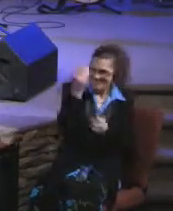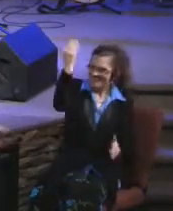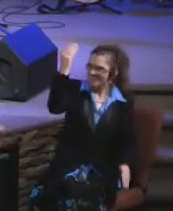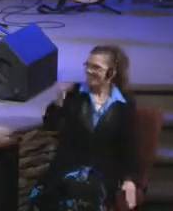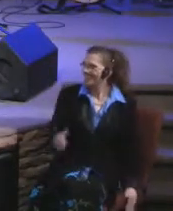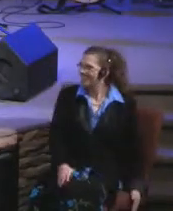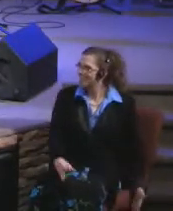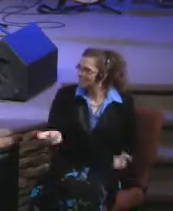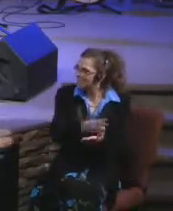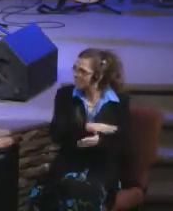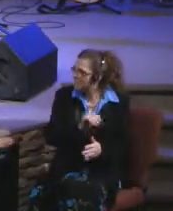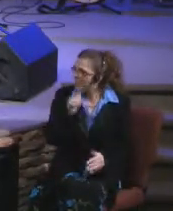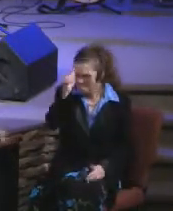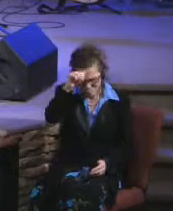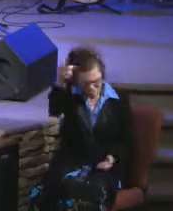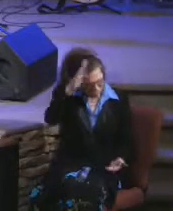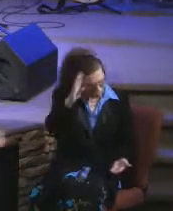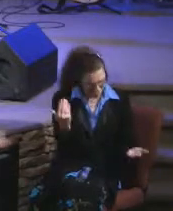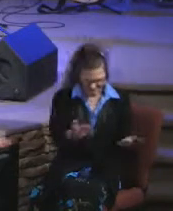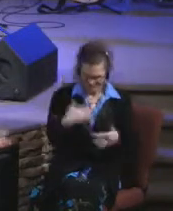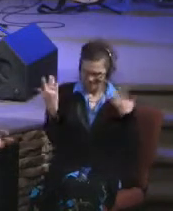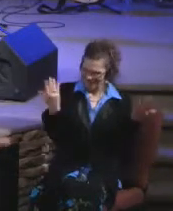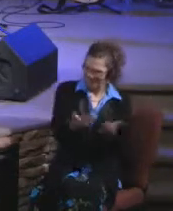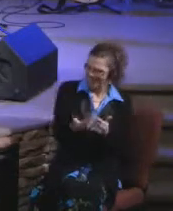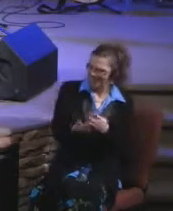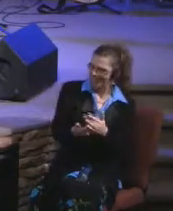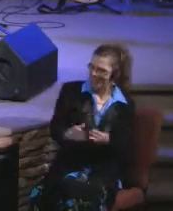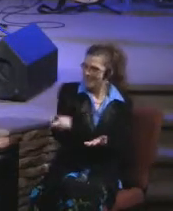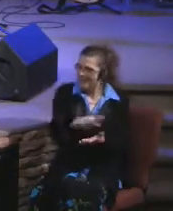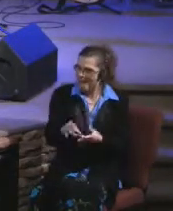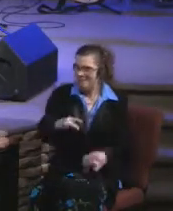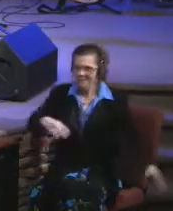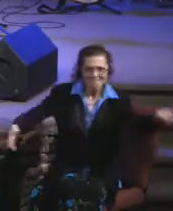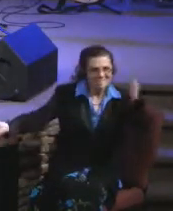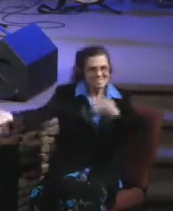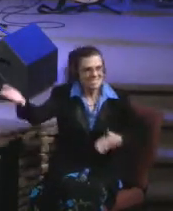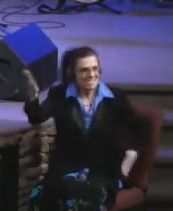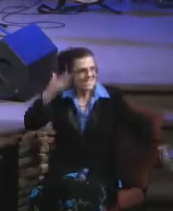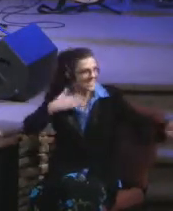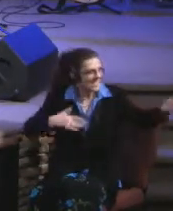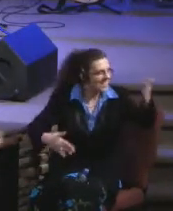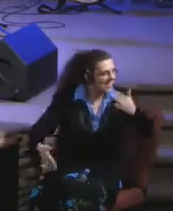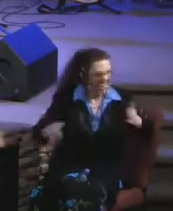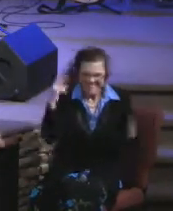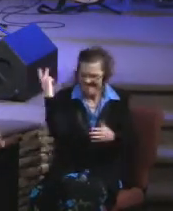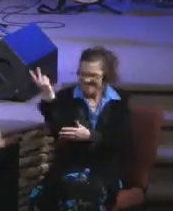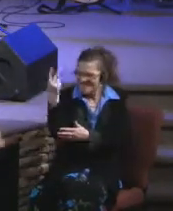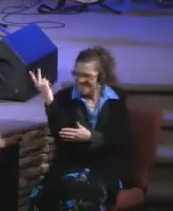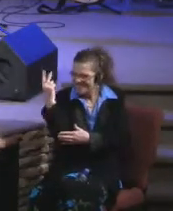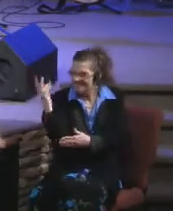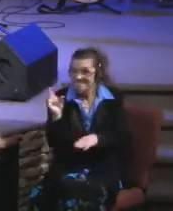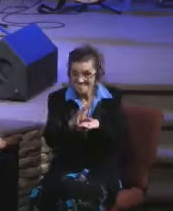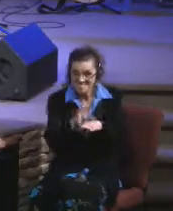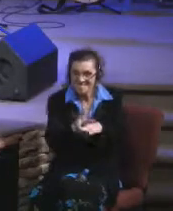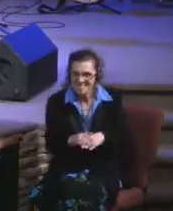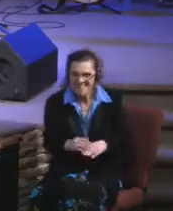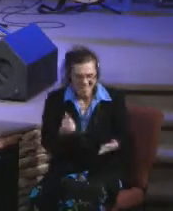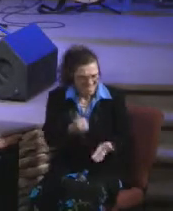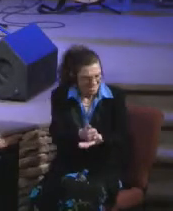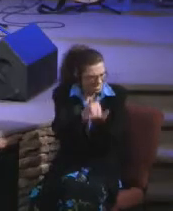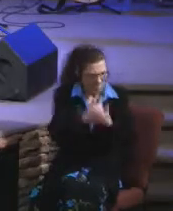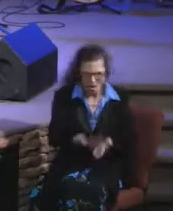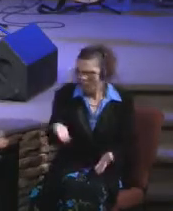like Poyen Assembly is feeling good because, listen, the Holy Ghost has been coming. Amen. He's been giving us victories in our services. He's been helping